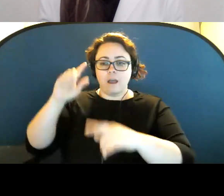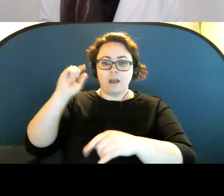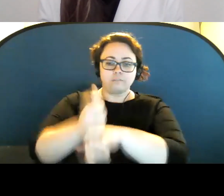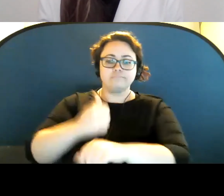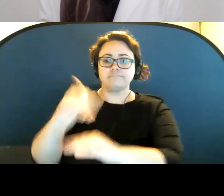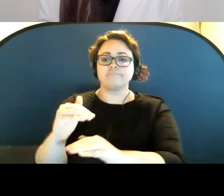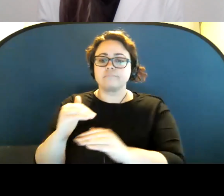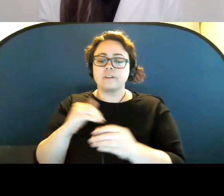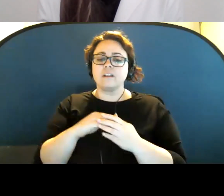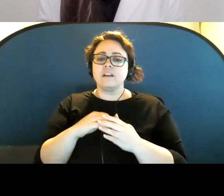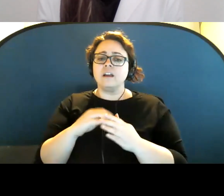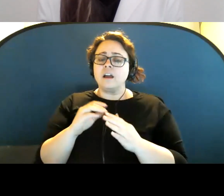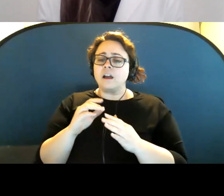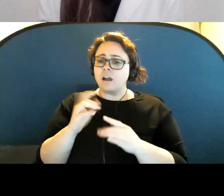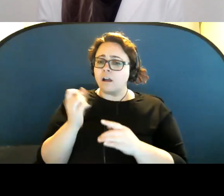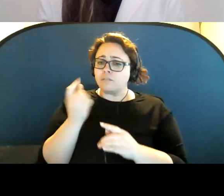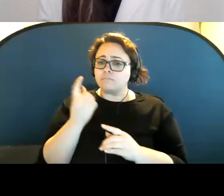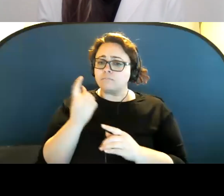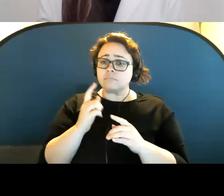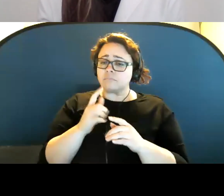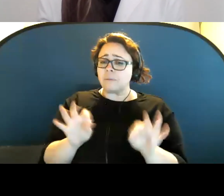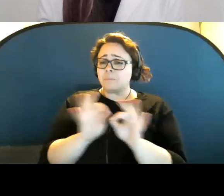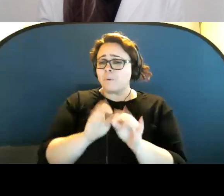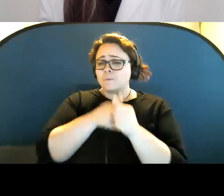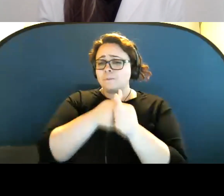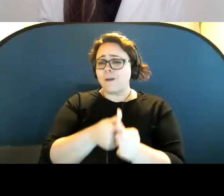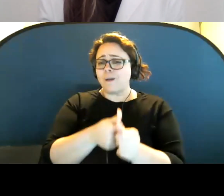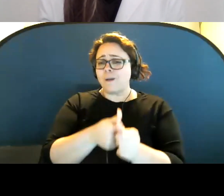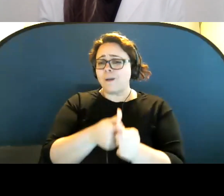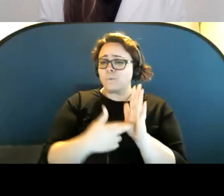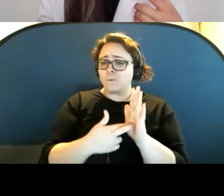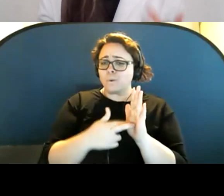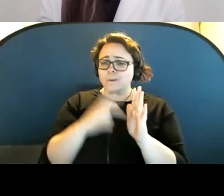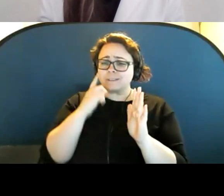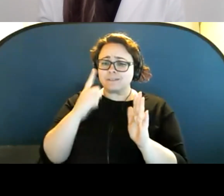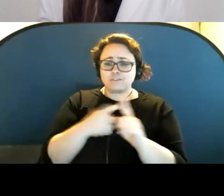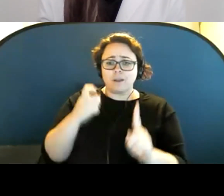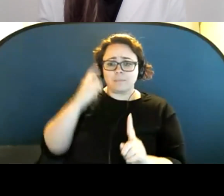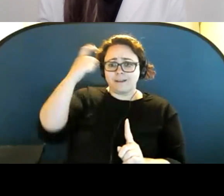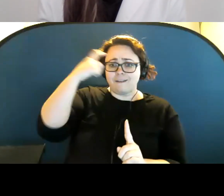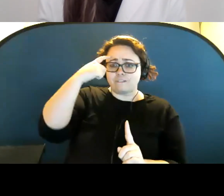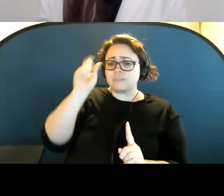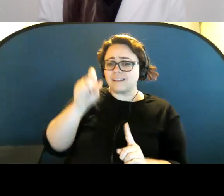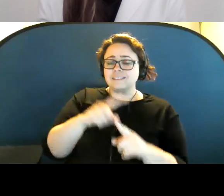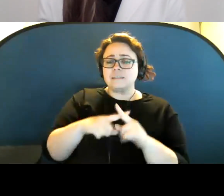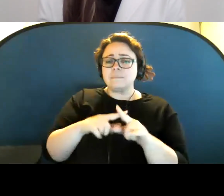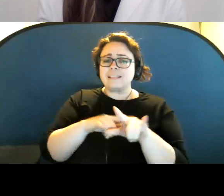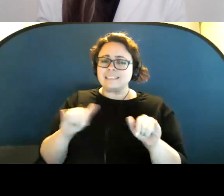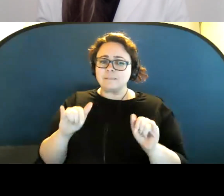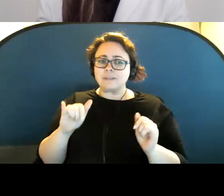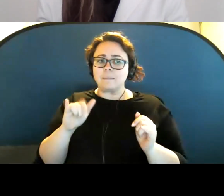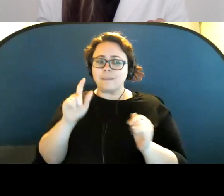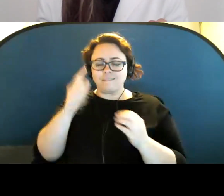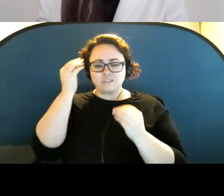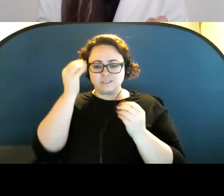our guidelines from our local governments. I would also argue that we need to think for ourselves and know that